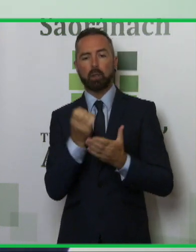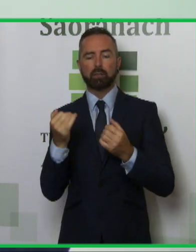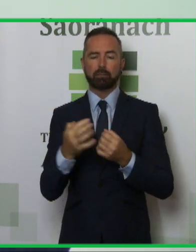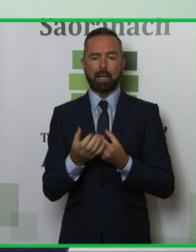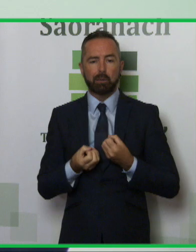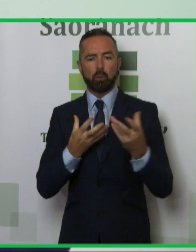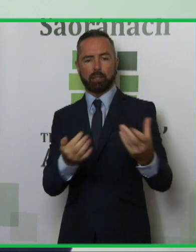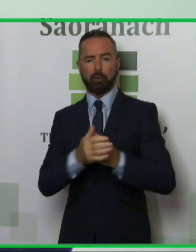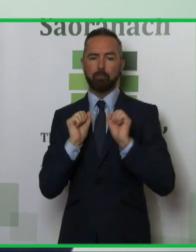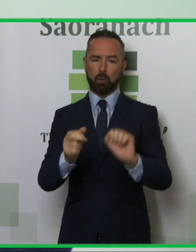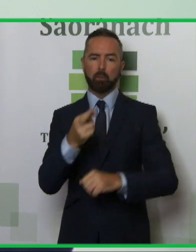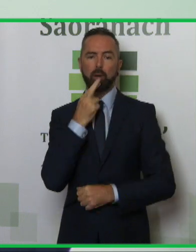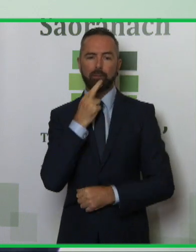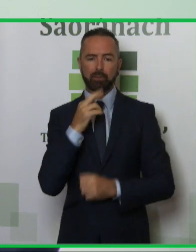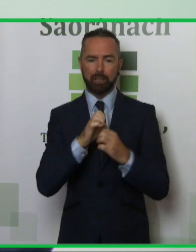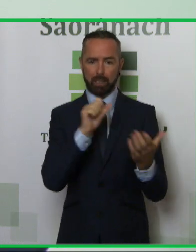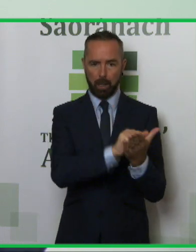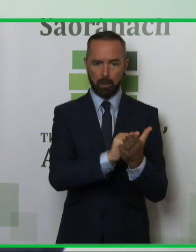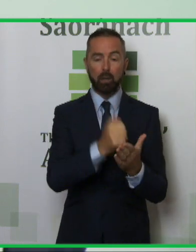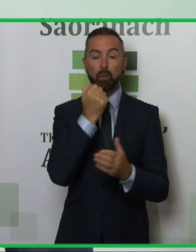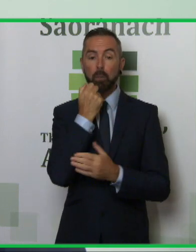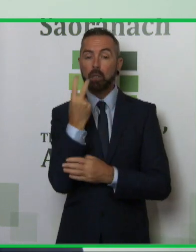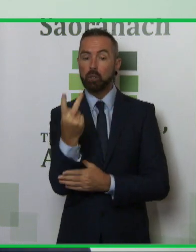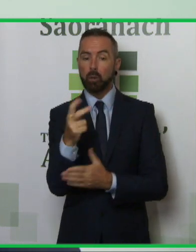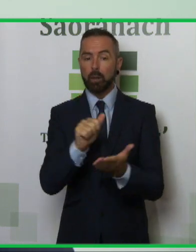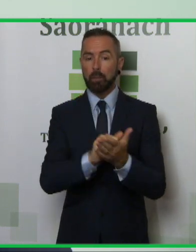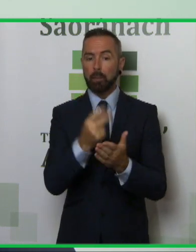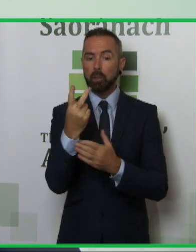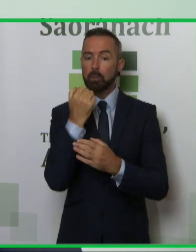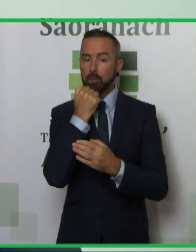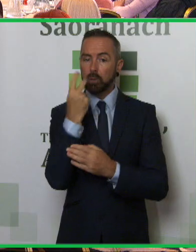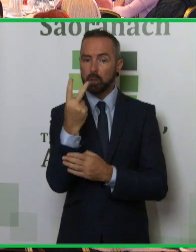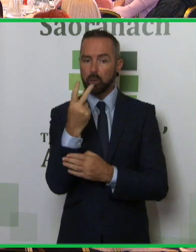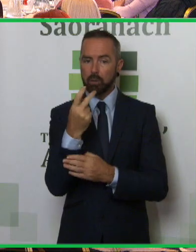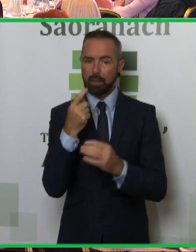each recommendation. Ballot paper 2 is the one on legal issues, and we've had to